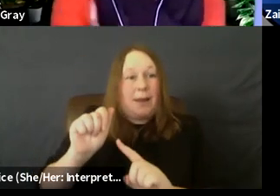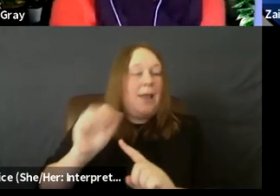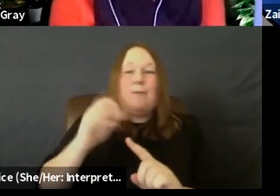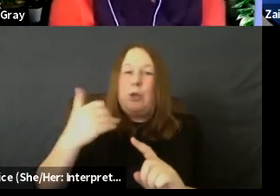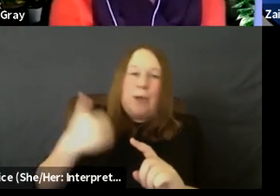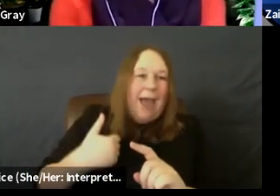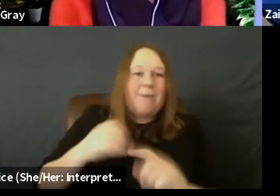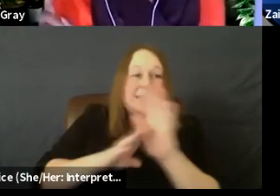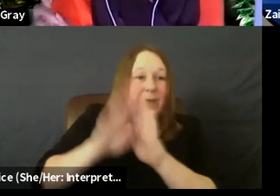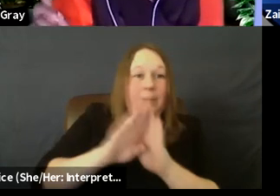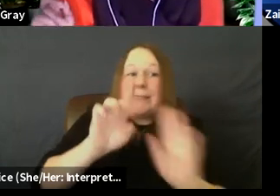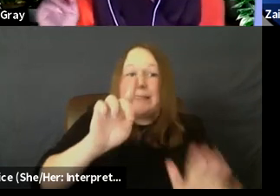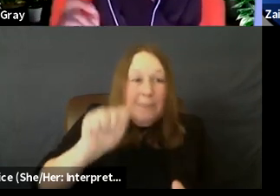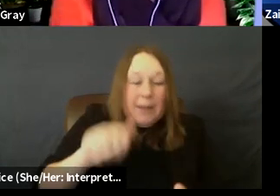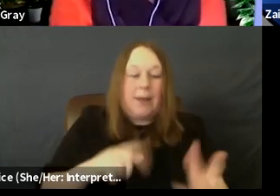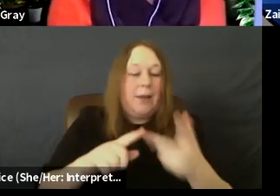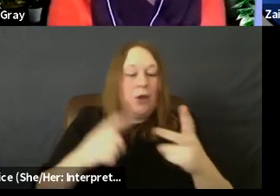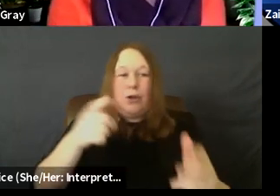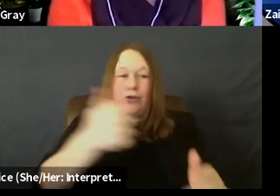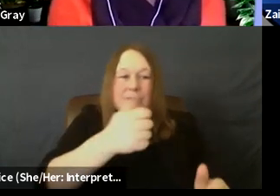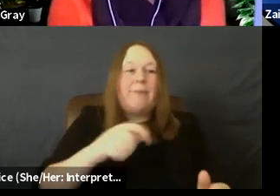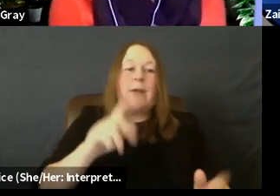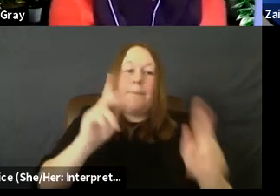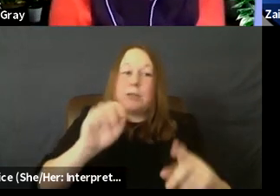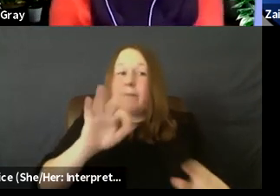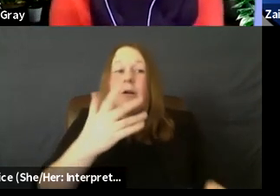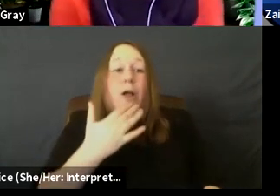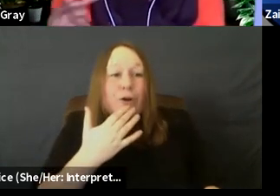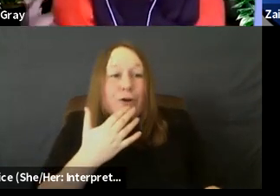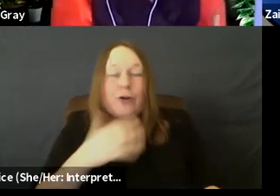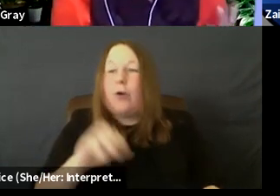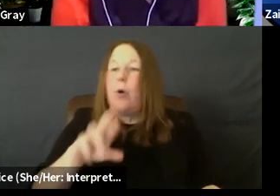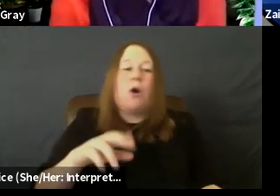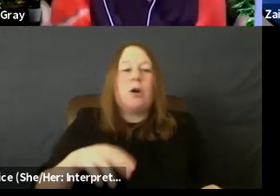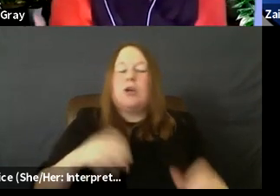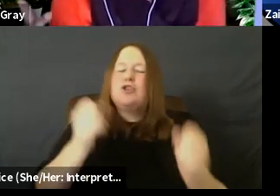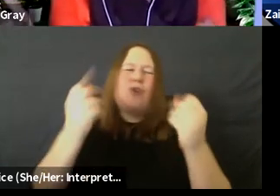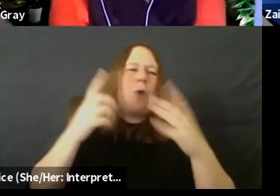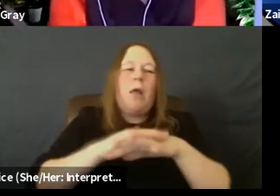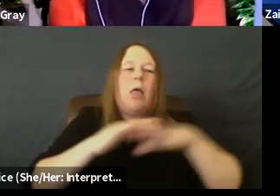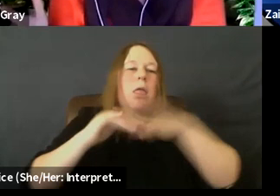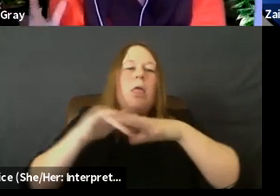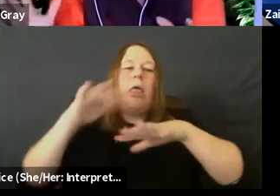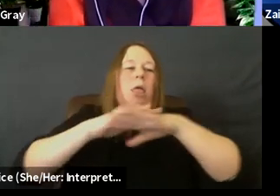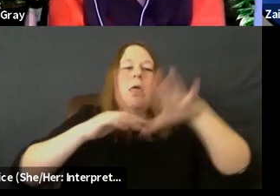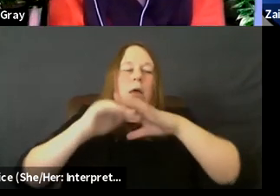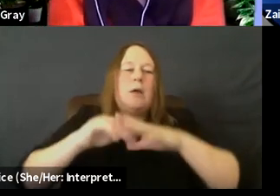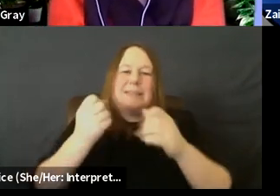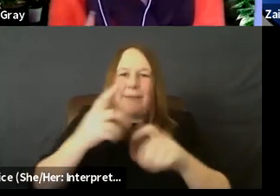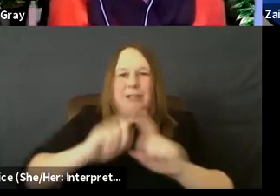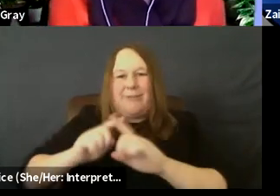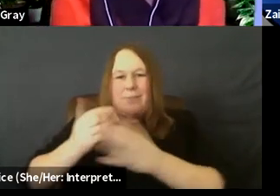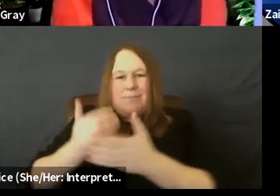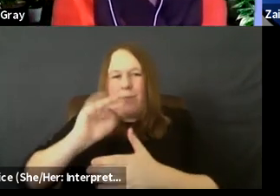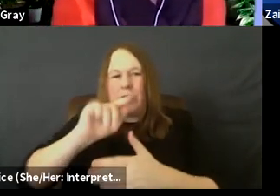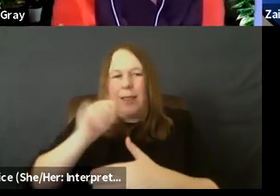have a developmental disability, if you are a person of color, if you are so many different multiply marginalized demographics